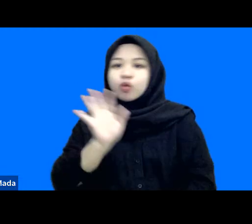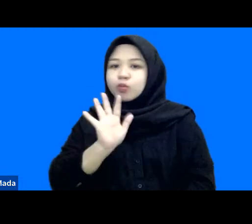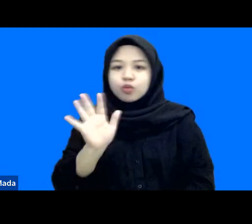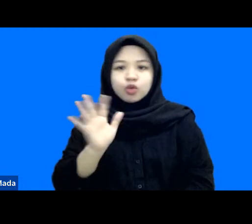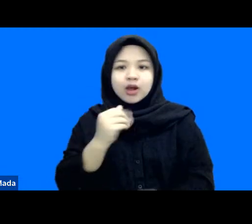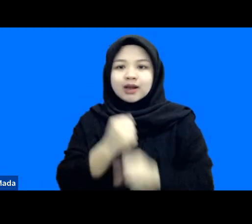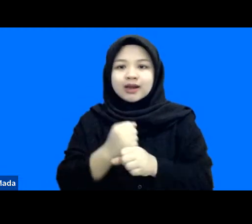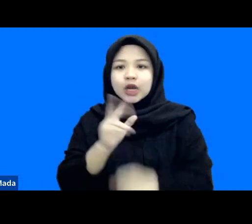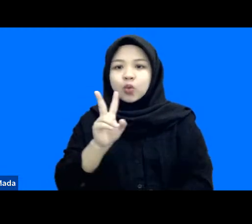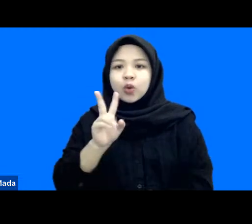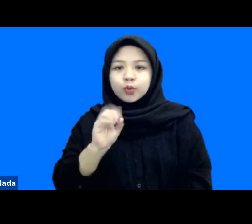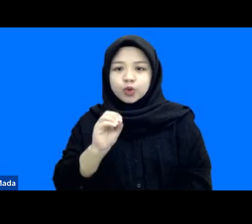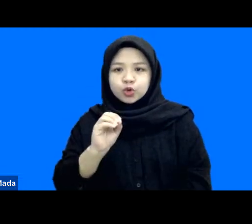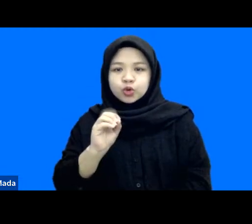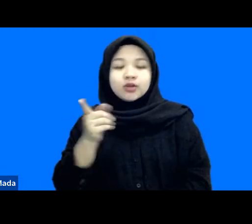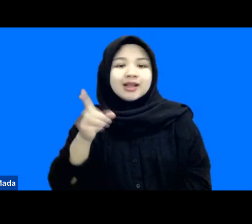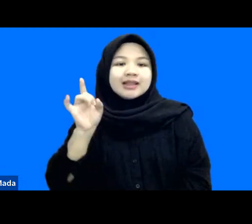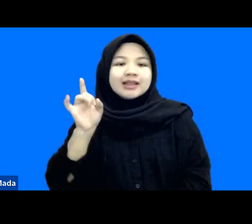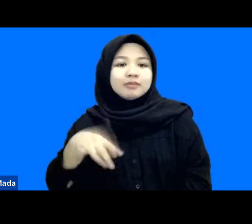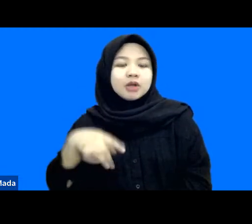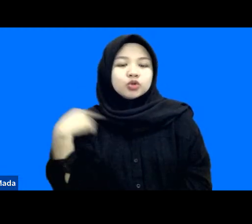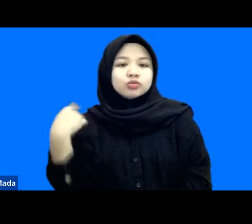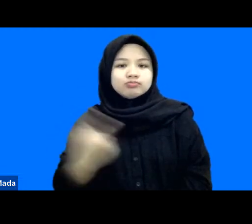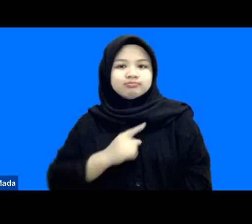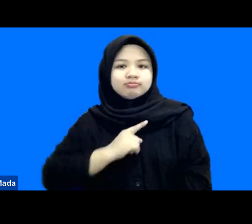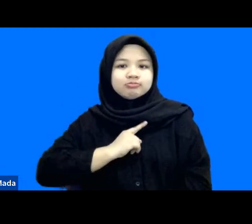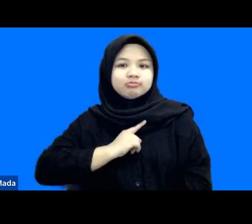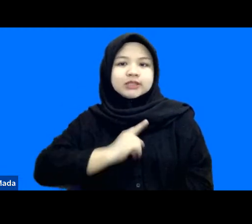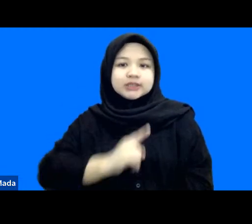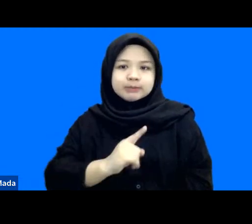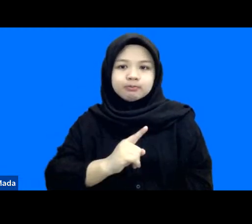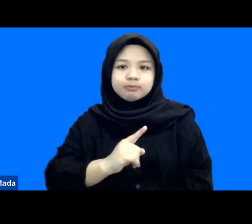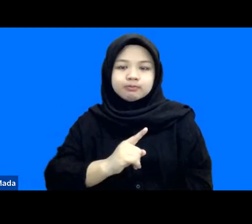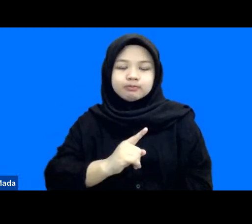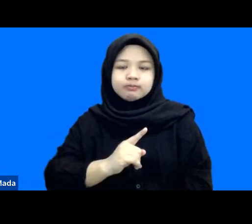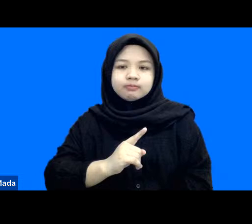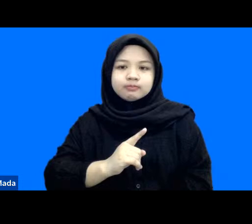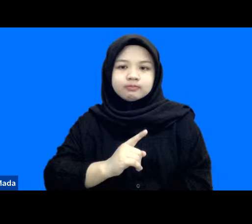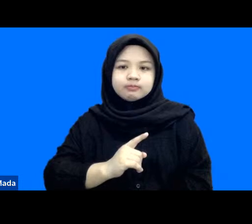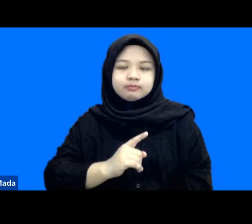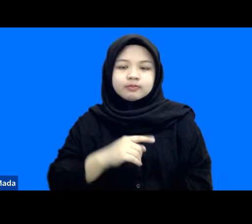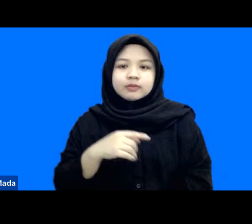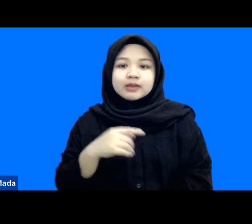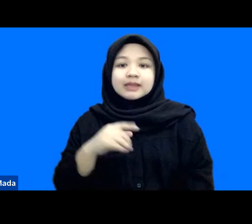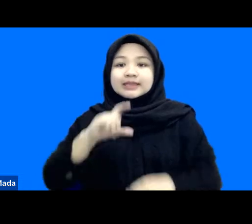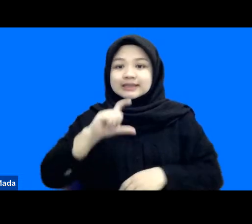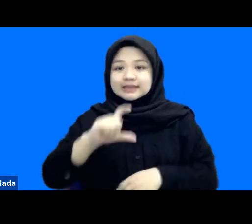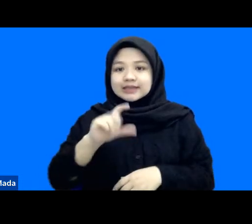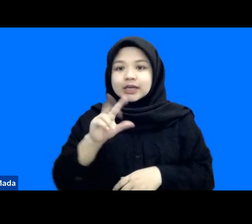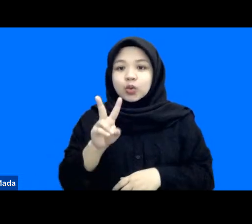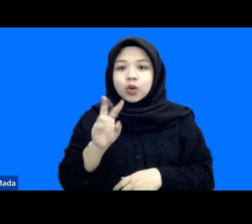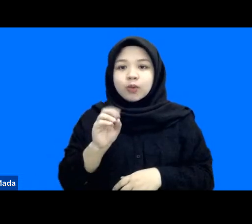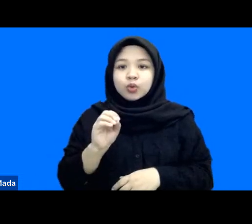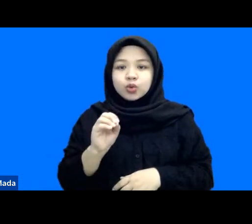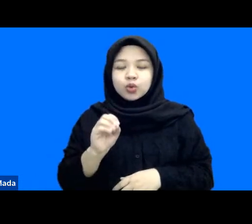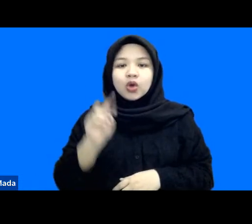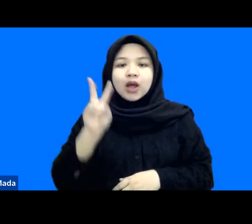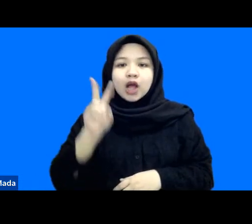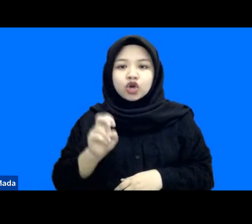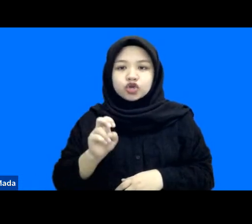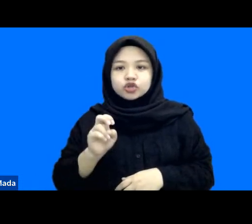principle that C20 should reflect of the voices across the